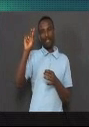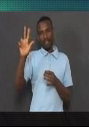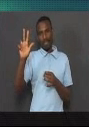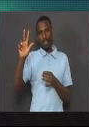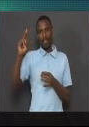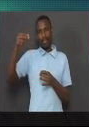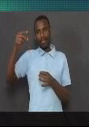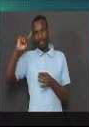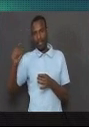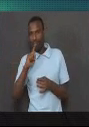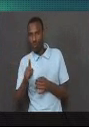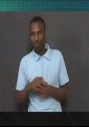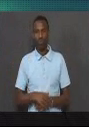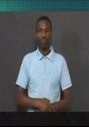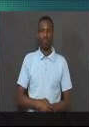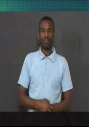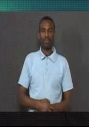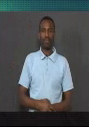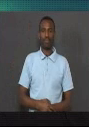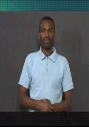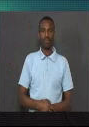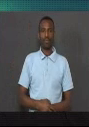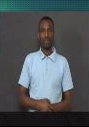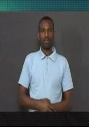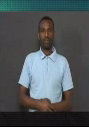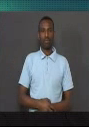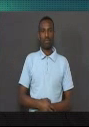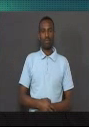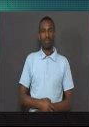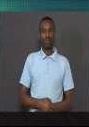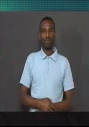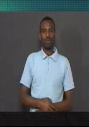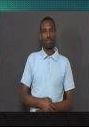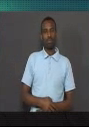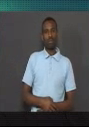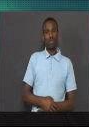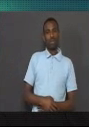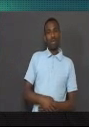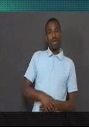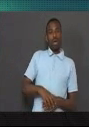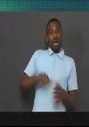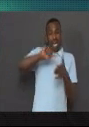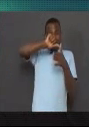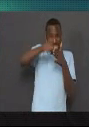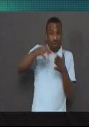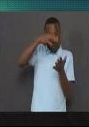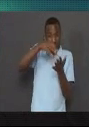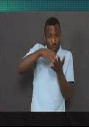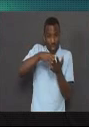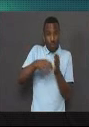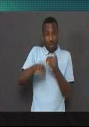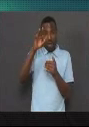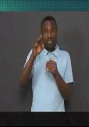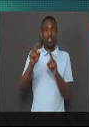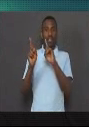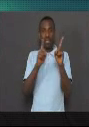0.83 hertz. To find the angular frequency, we divide